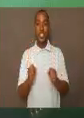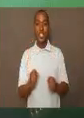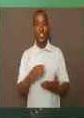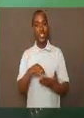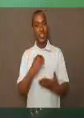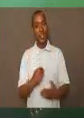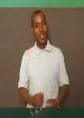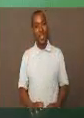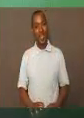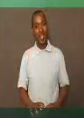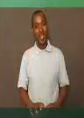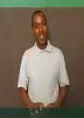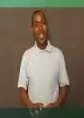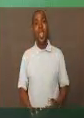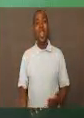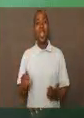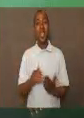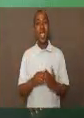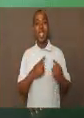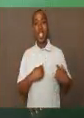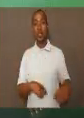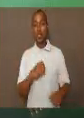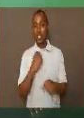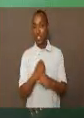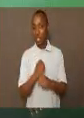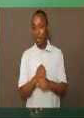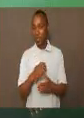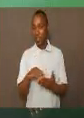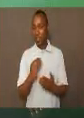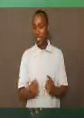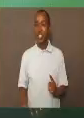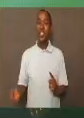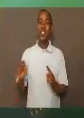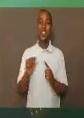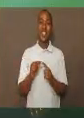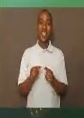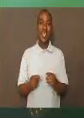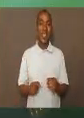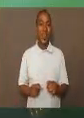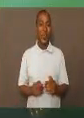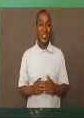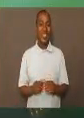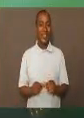and discussed how they function. Until